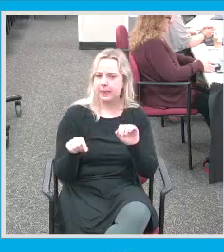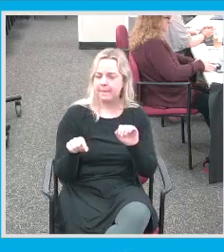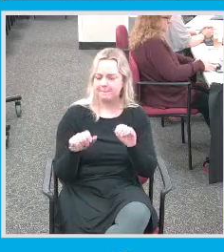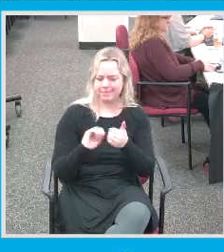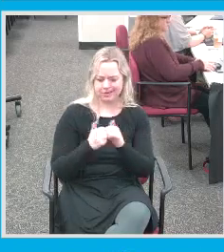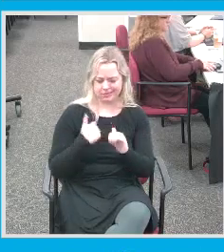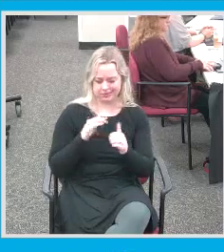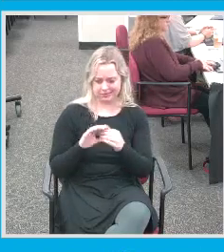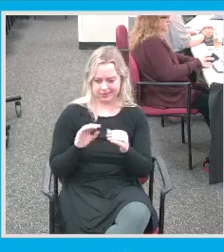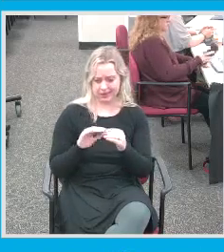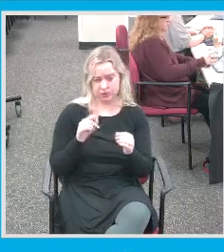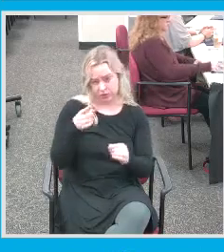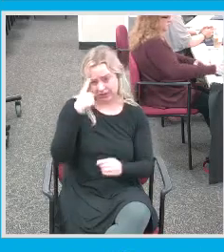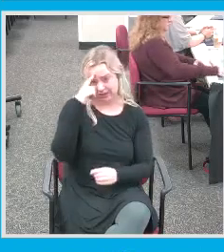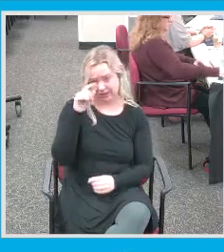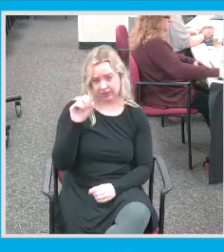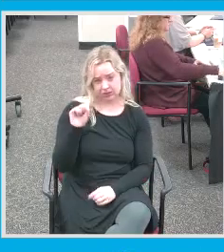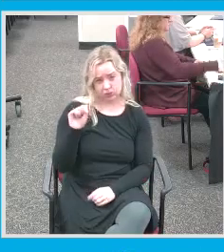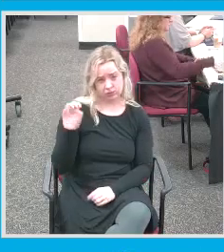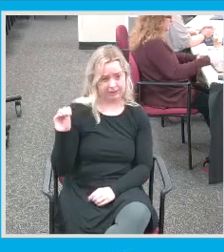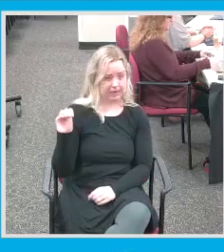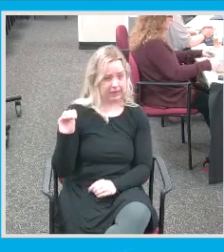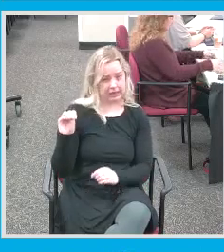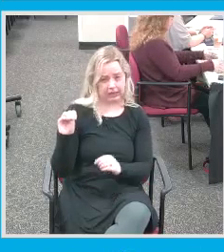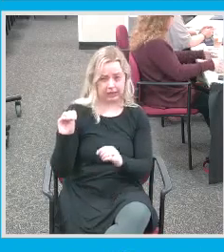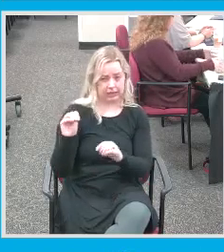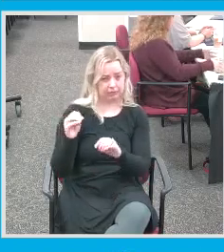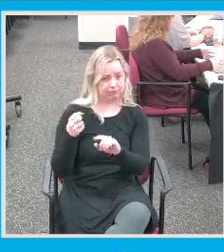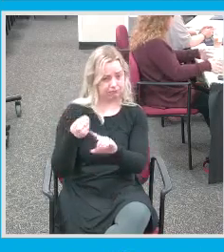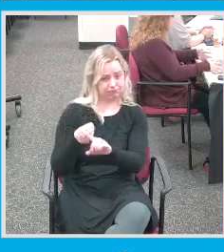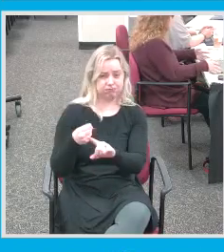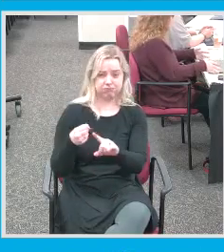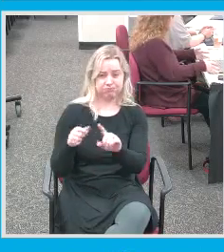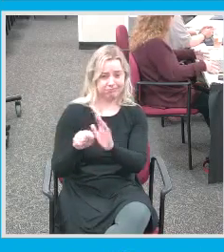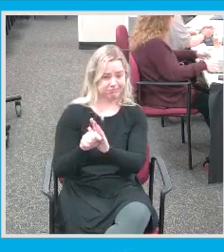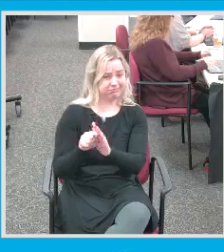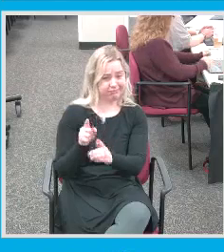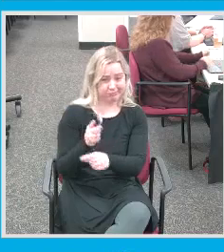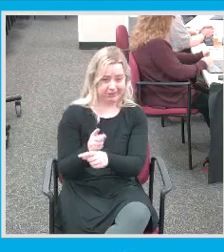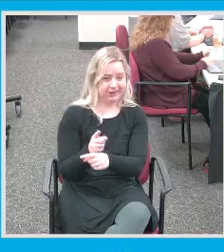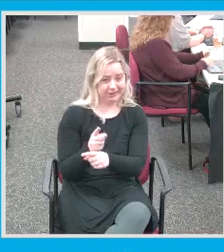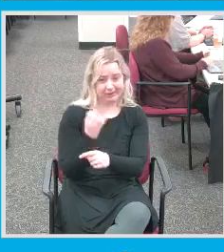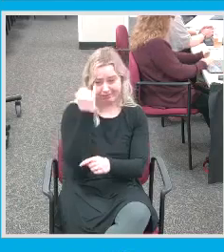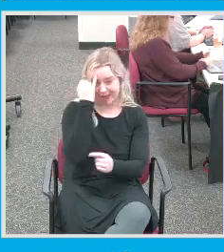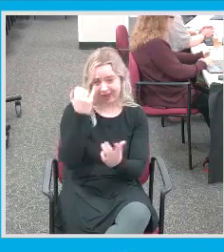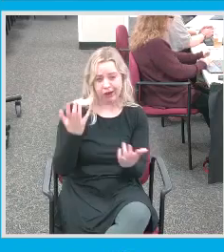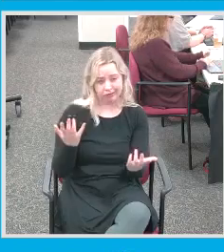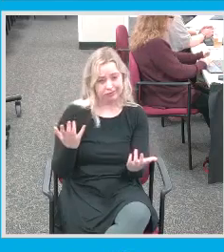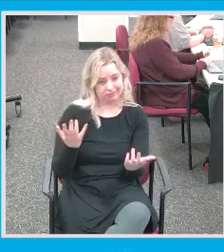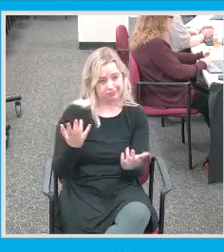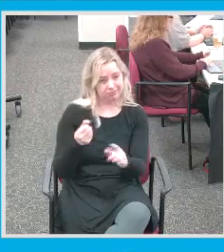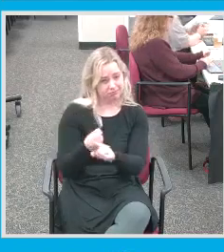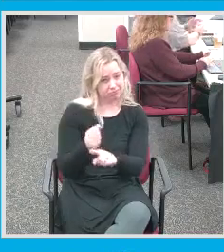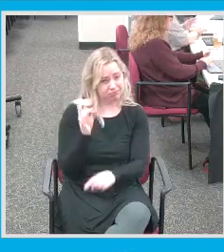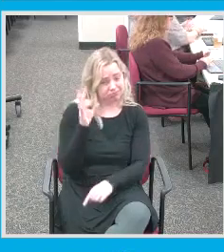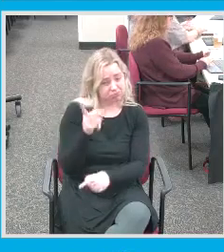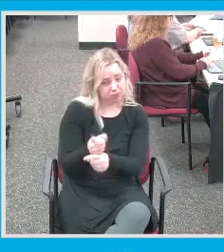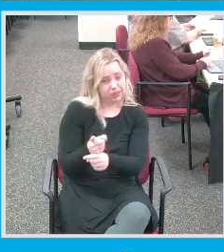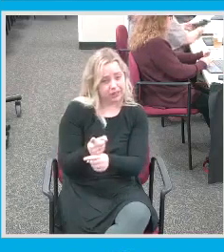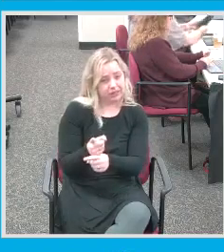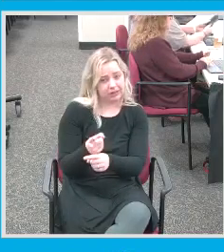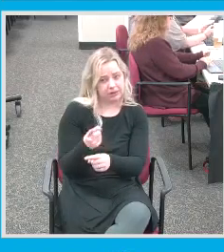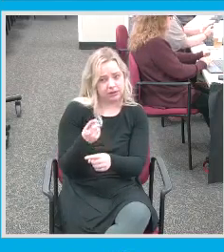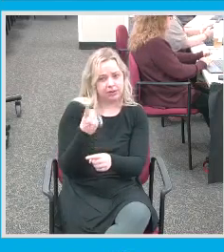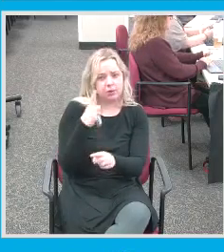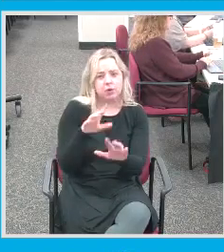this, social media impacts, there's probably some dark sites, I don't know, I'm guessing, or has an impact on